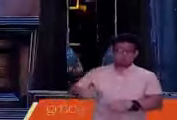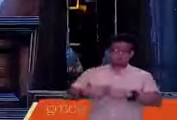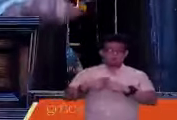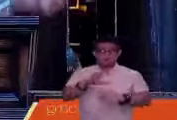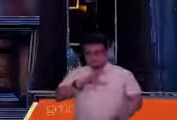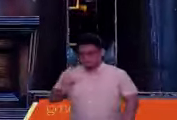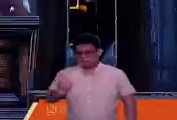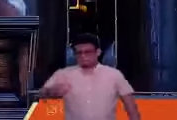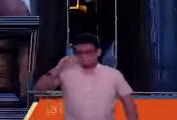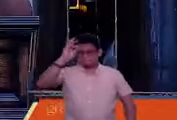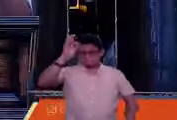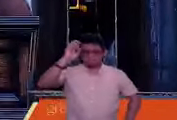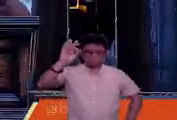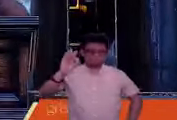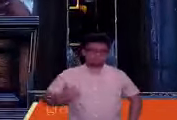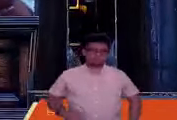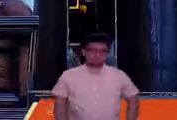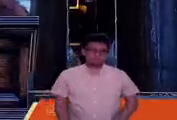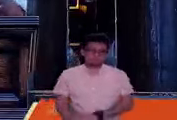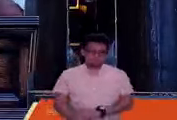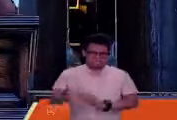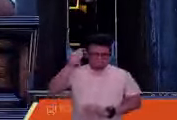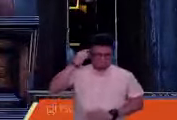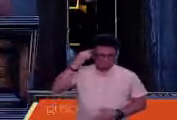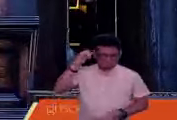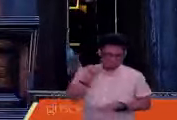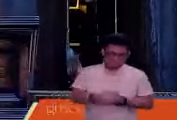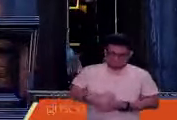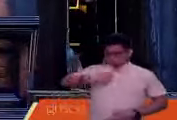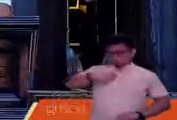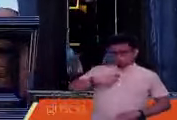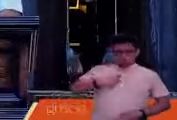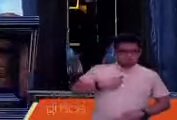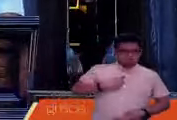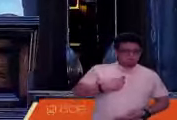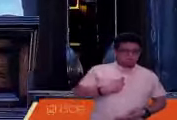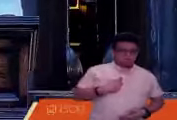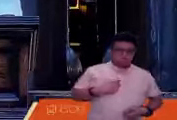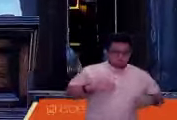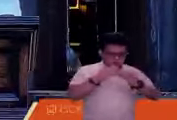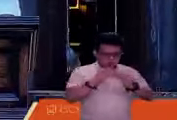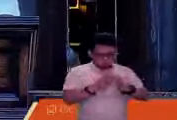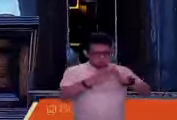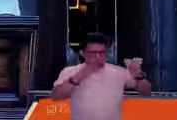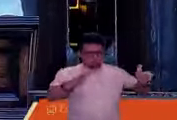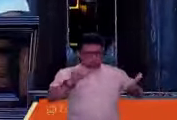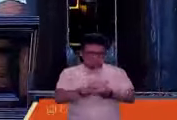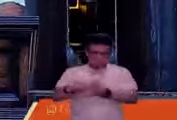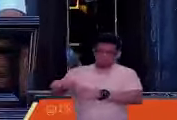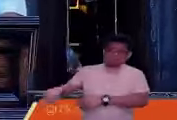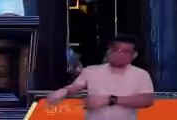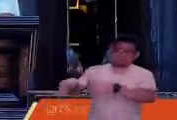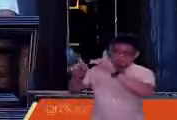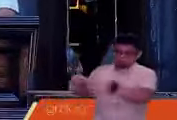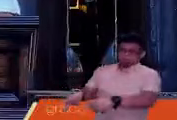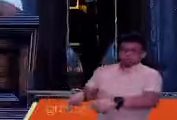I'm probably may think that I am more qualified as a worker of God than him. But am I